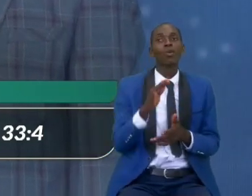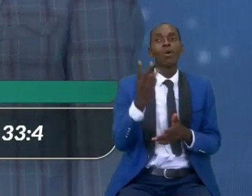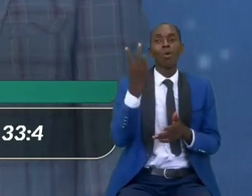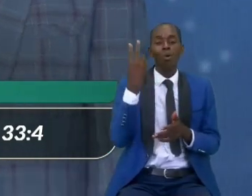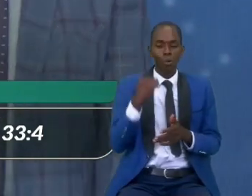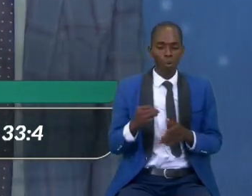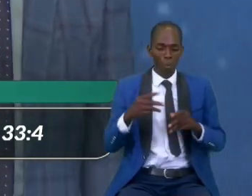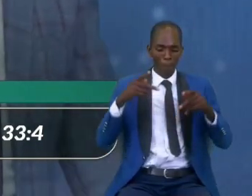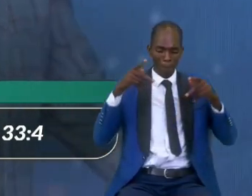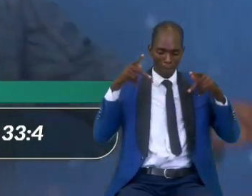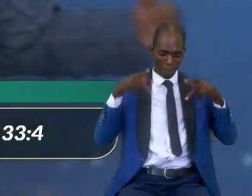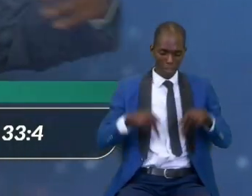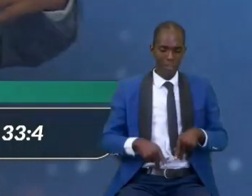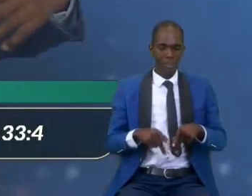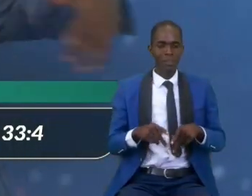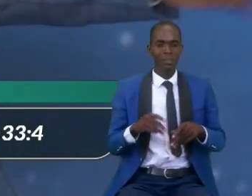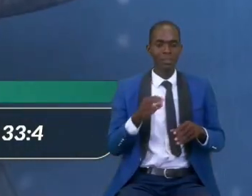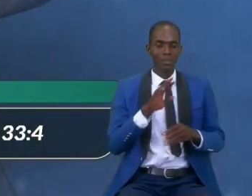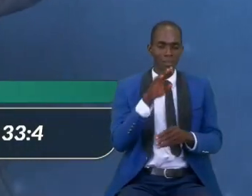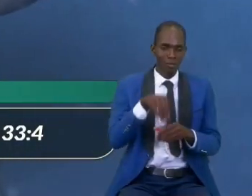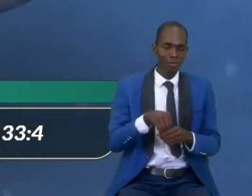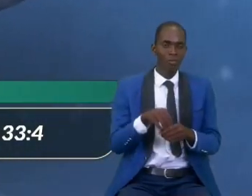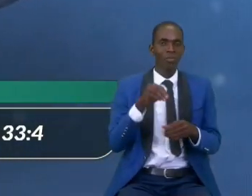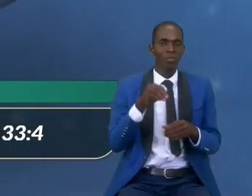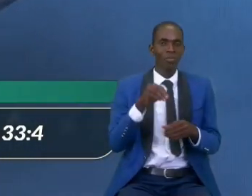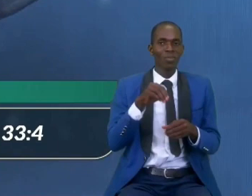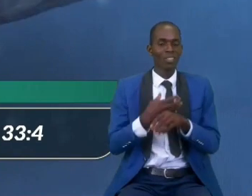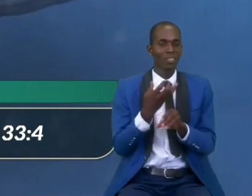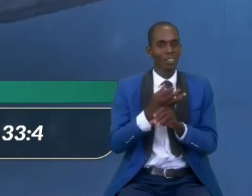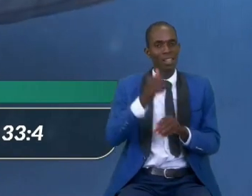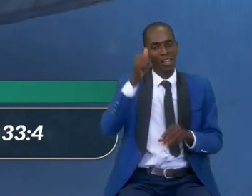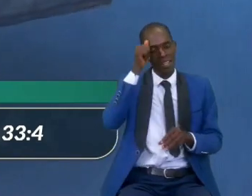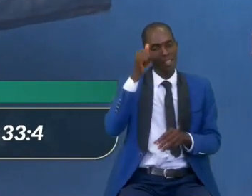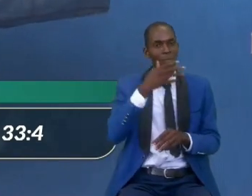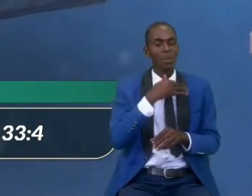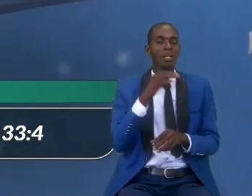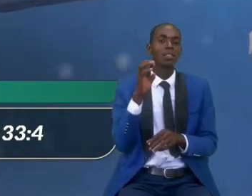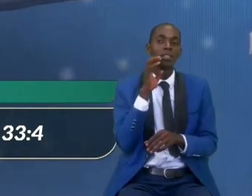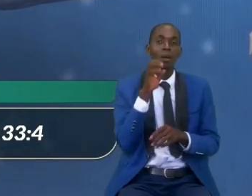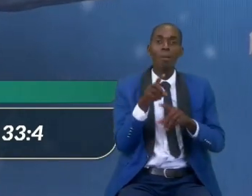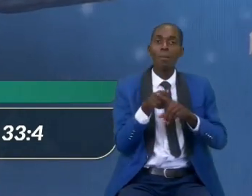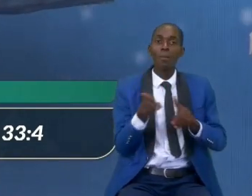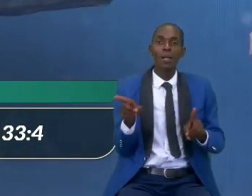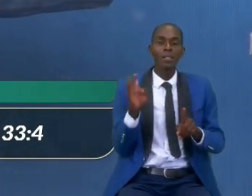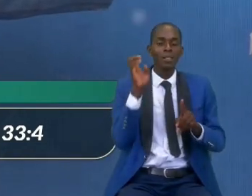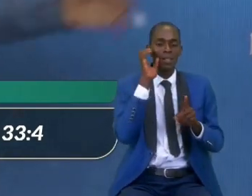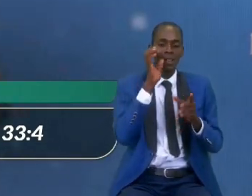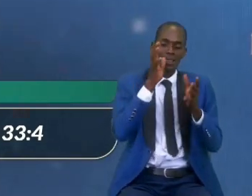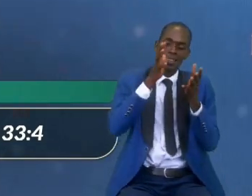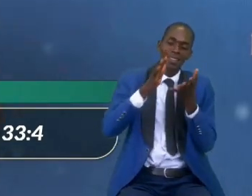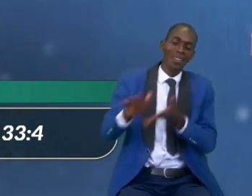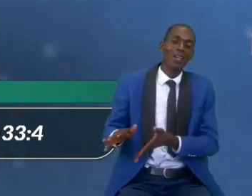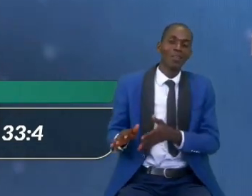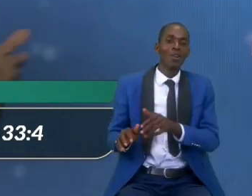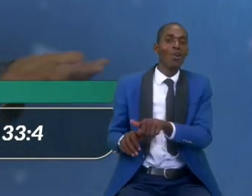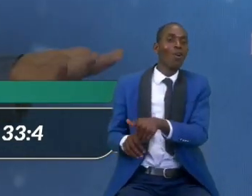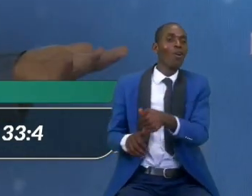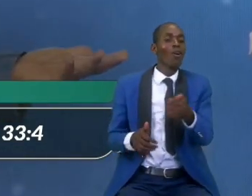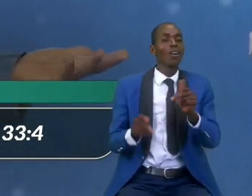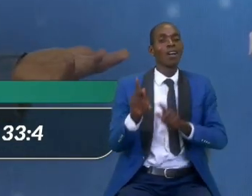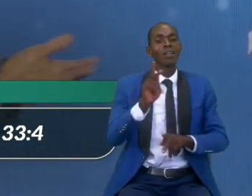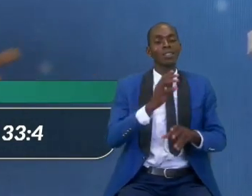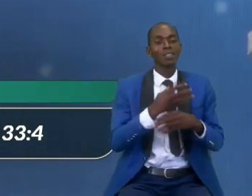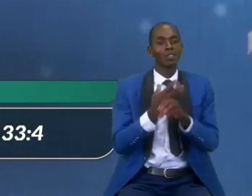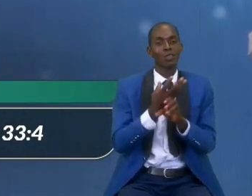and Eve, but he left the rest to the hands of the men and the women, and whatever comes